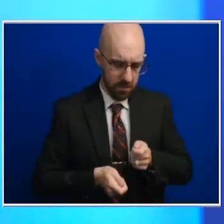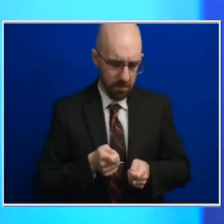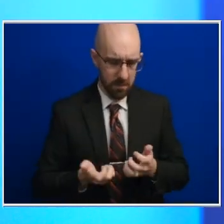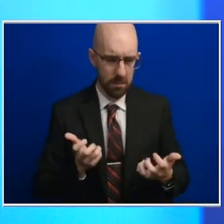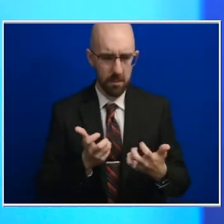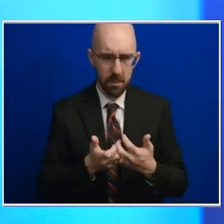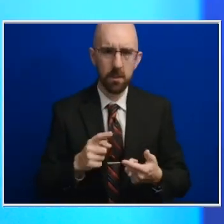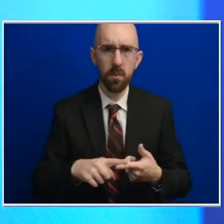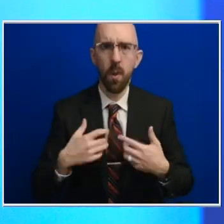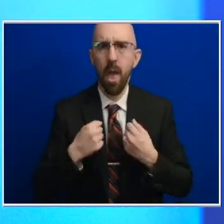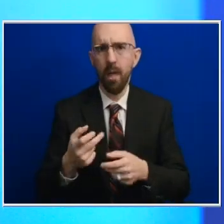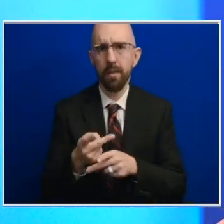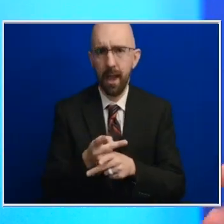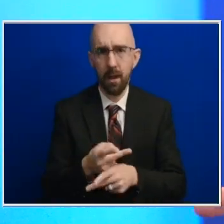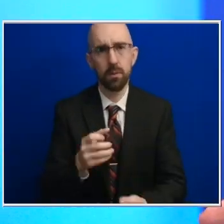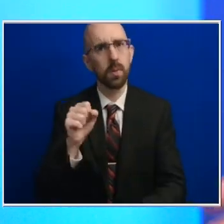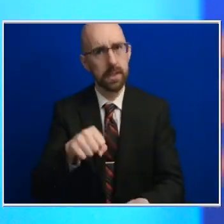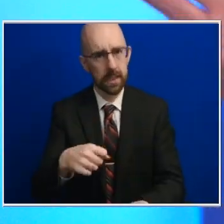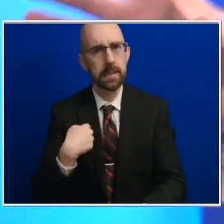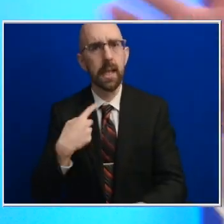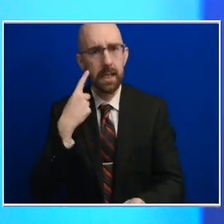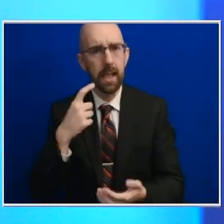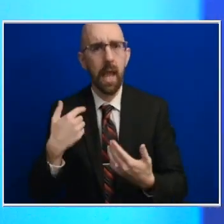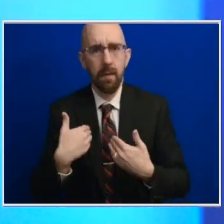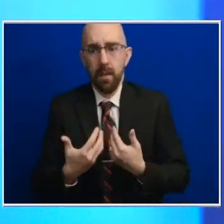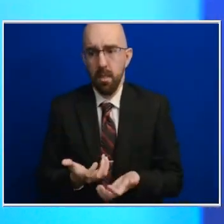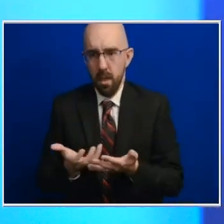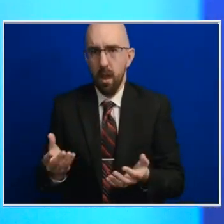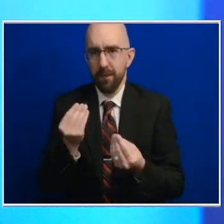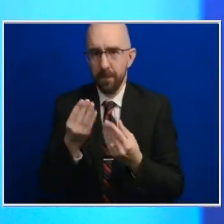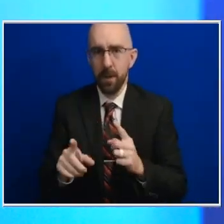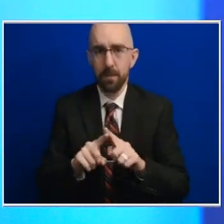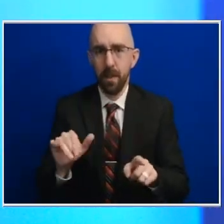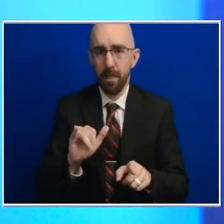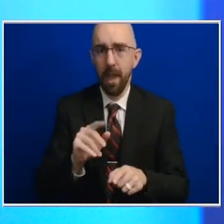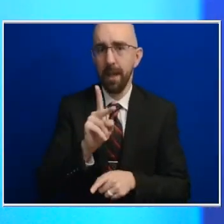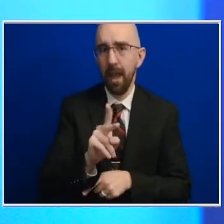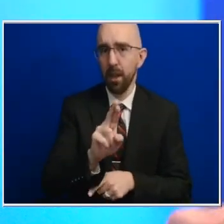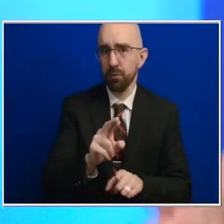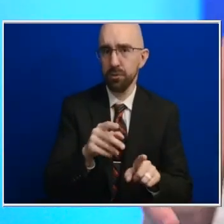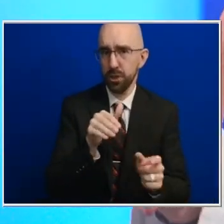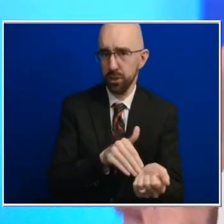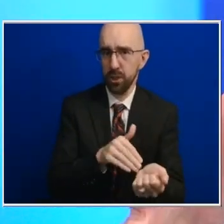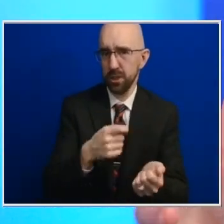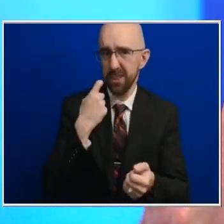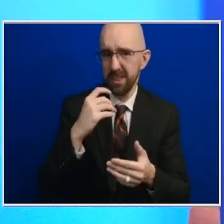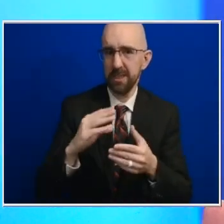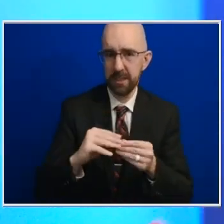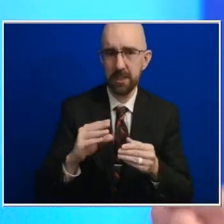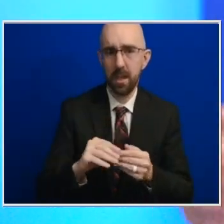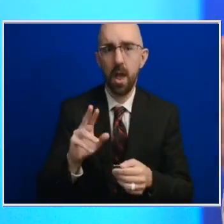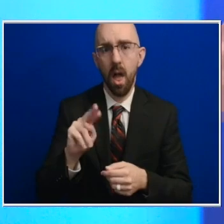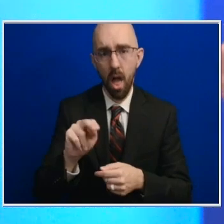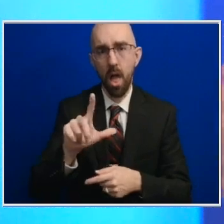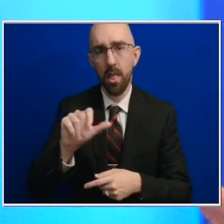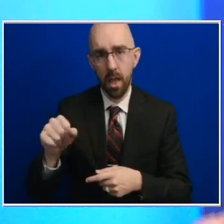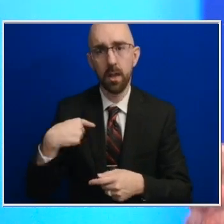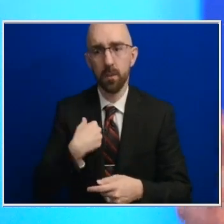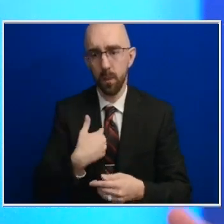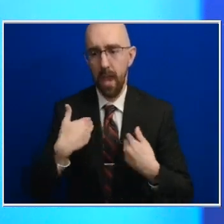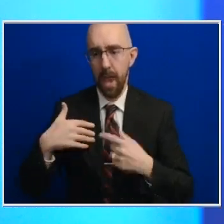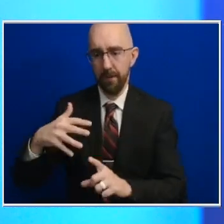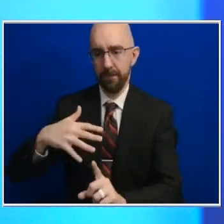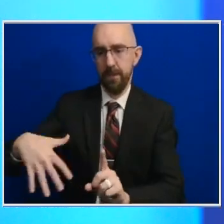So yes, I think we're going to have lots of information, but as Dr. Callender-Rich was emphasizing, unless we put it within an environment, a